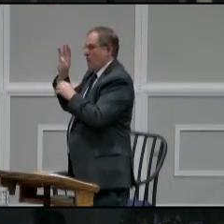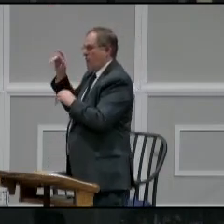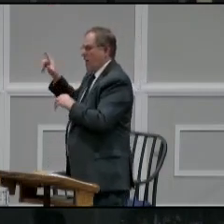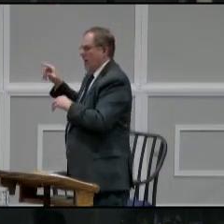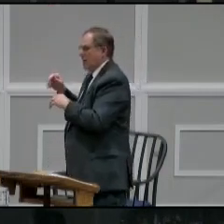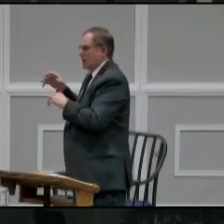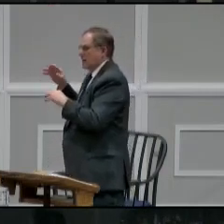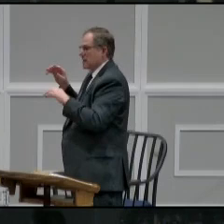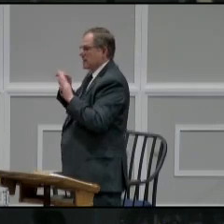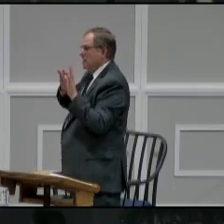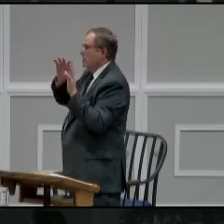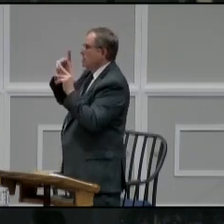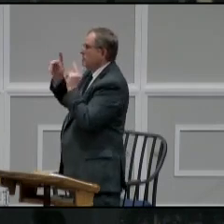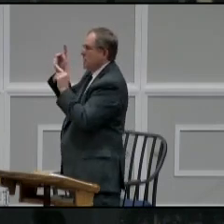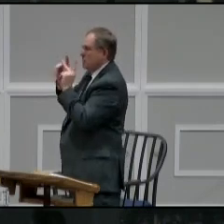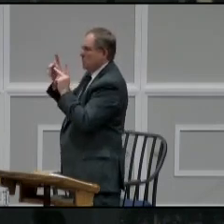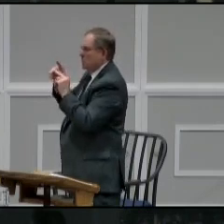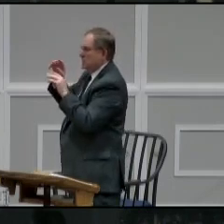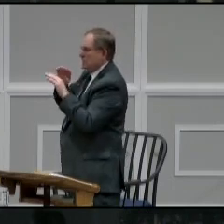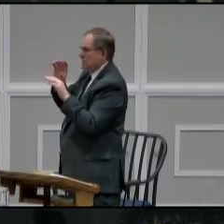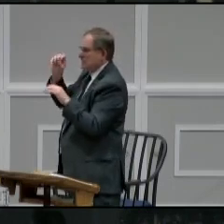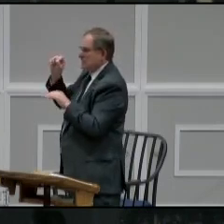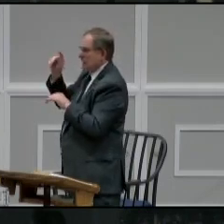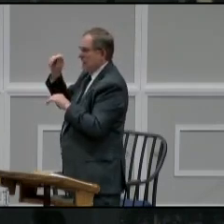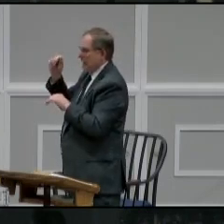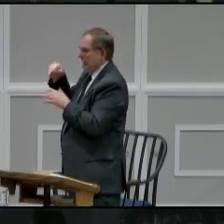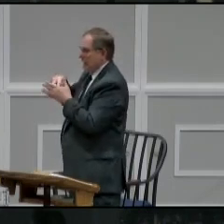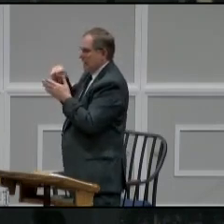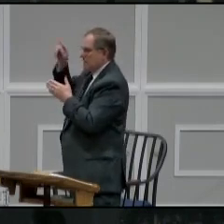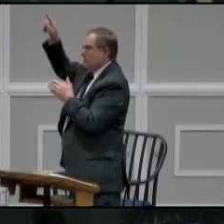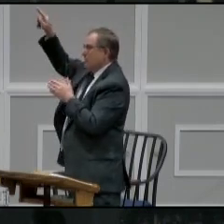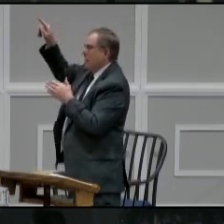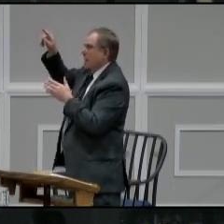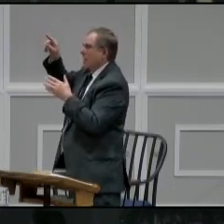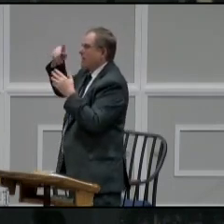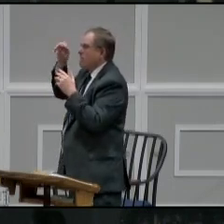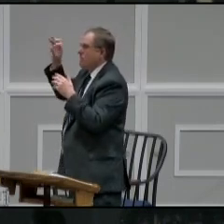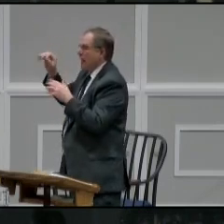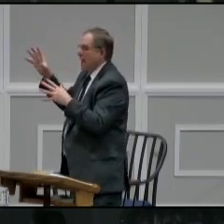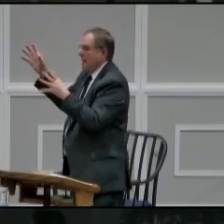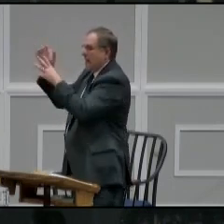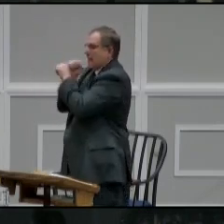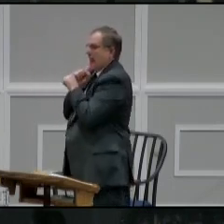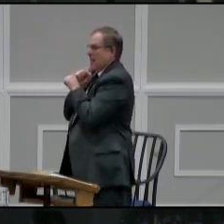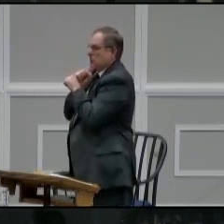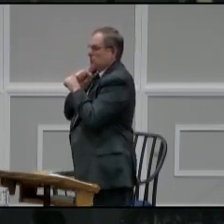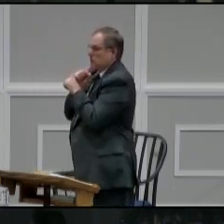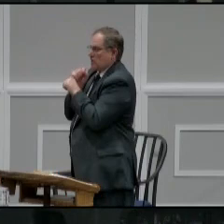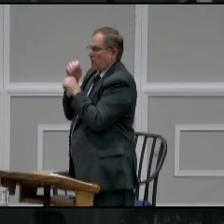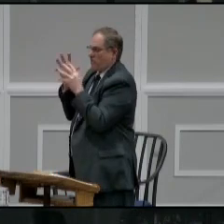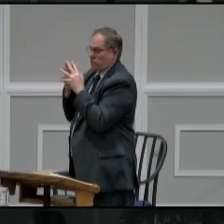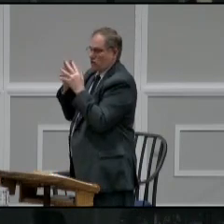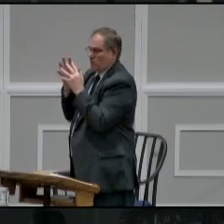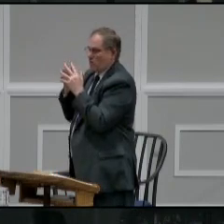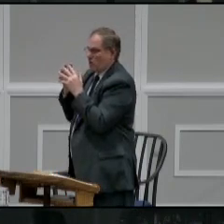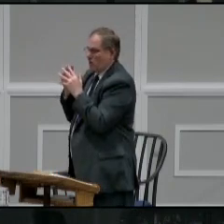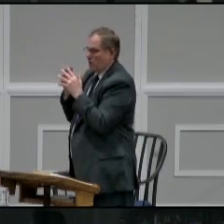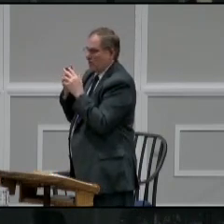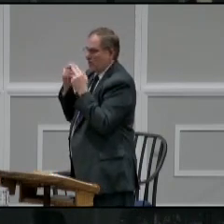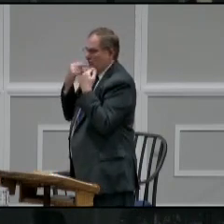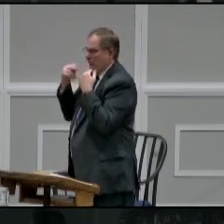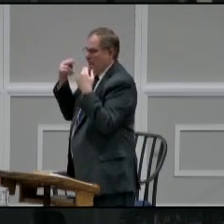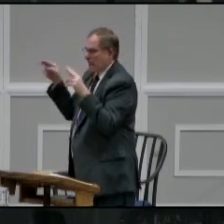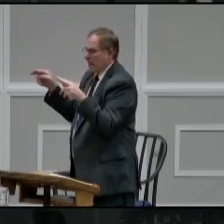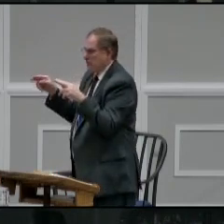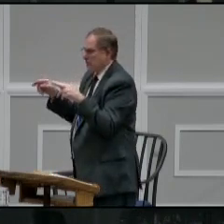And a very fortunate fan catches that football. The announcement comes out, Tom Brady's retiring, and this fan